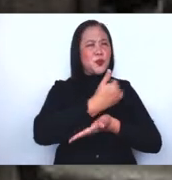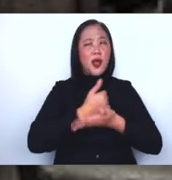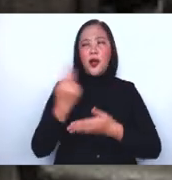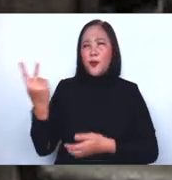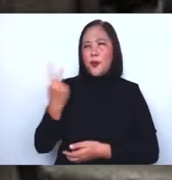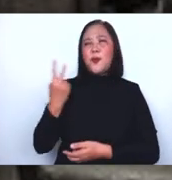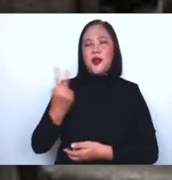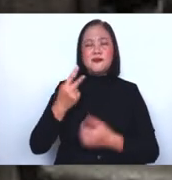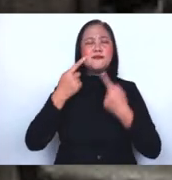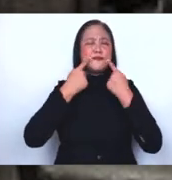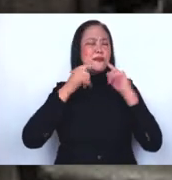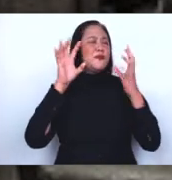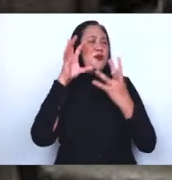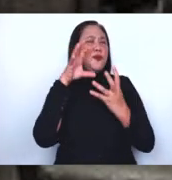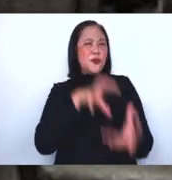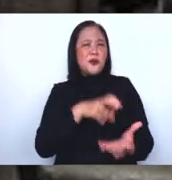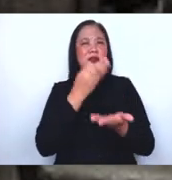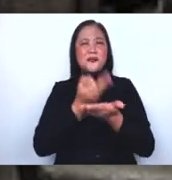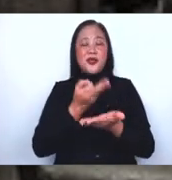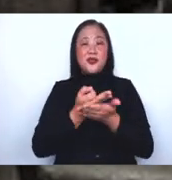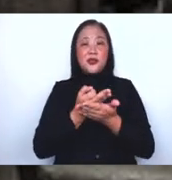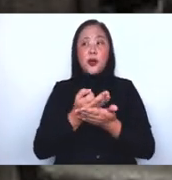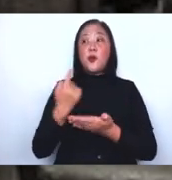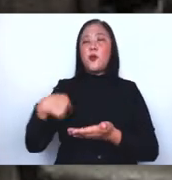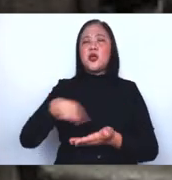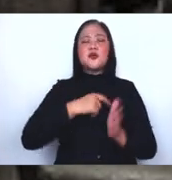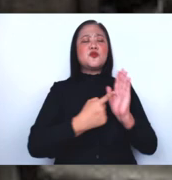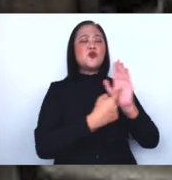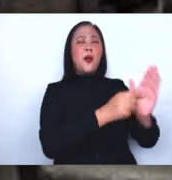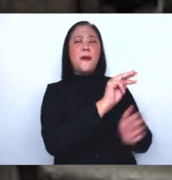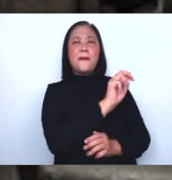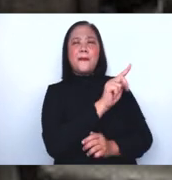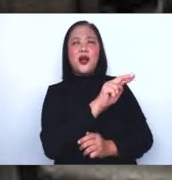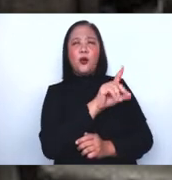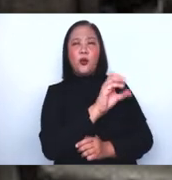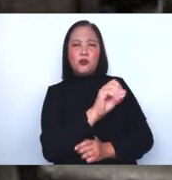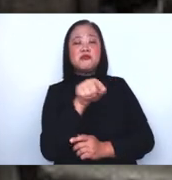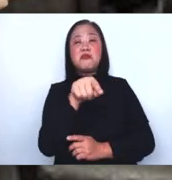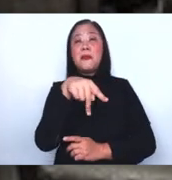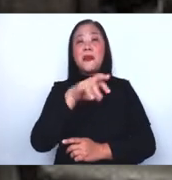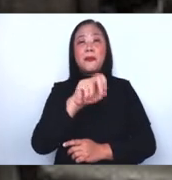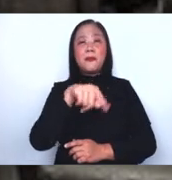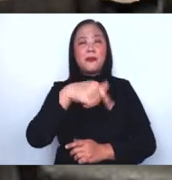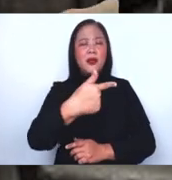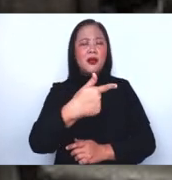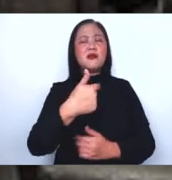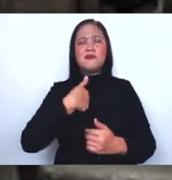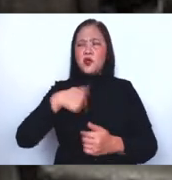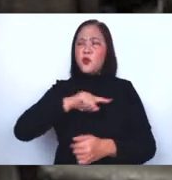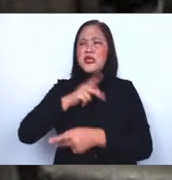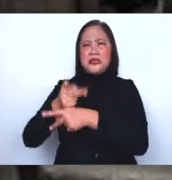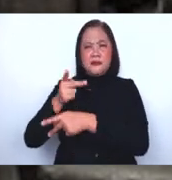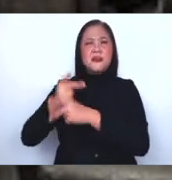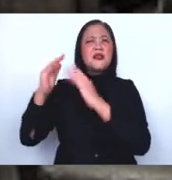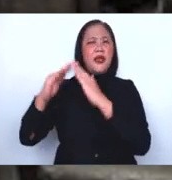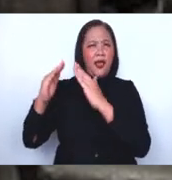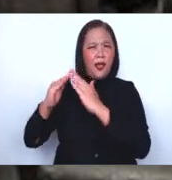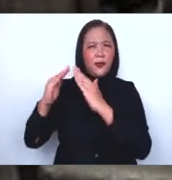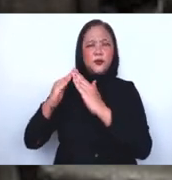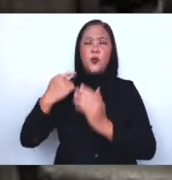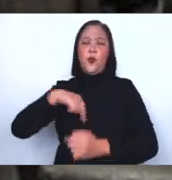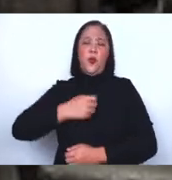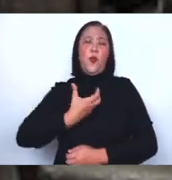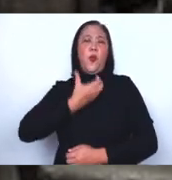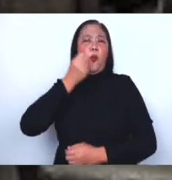will make money. And we will show Manolo and Pepang that we can keep up this house with our